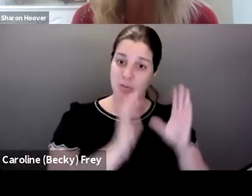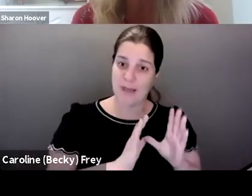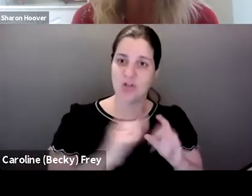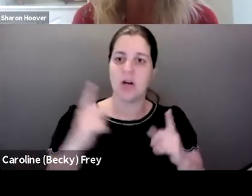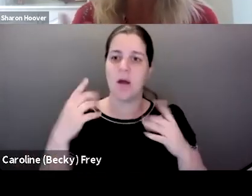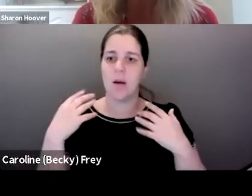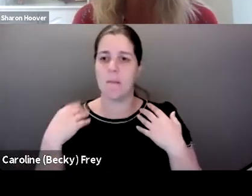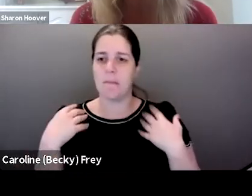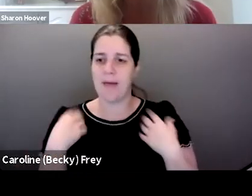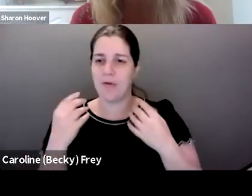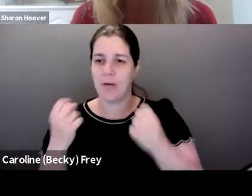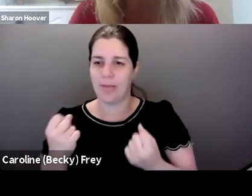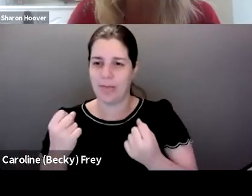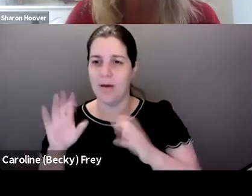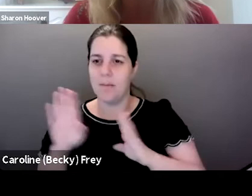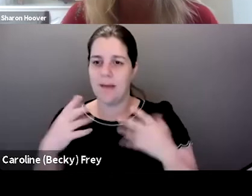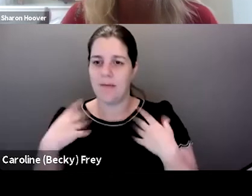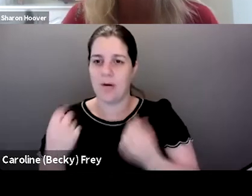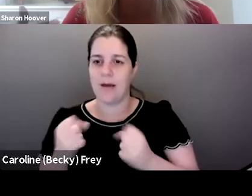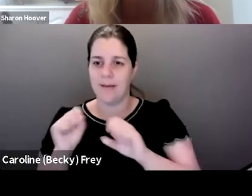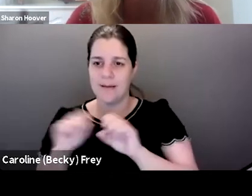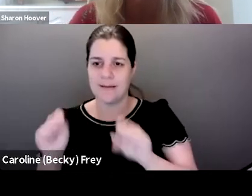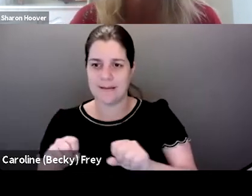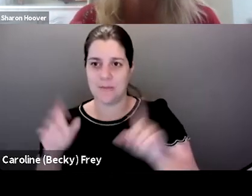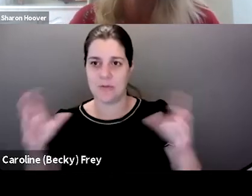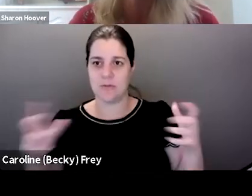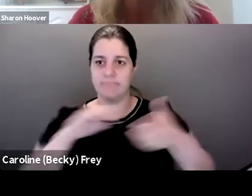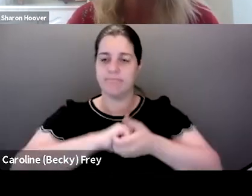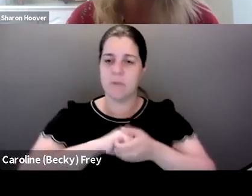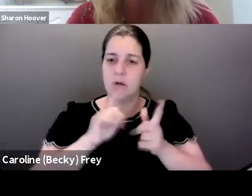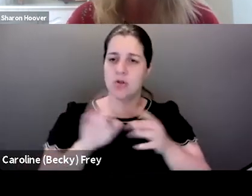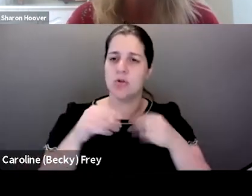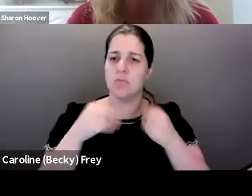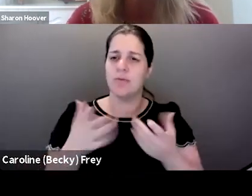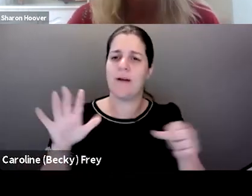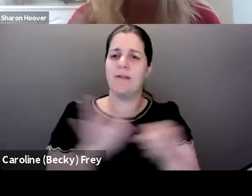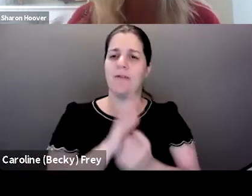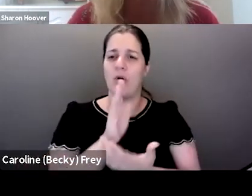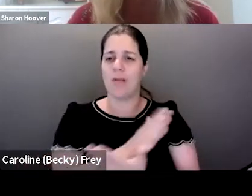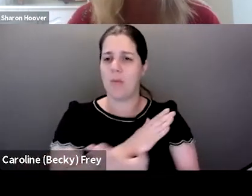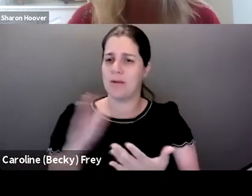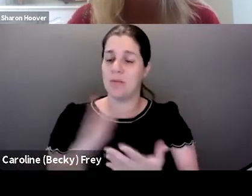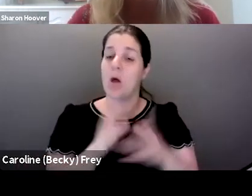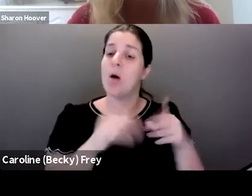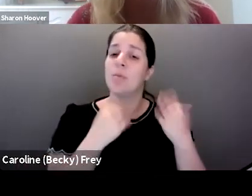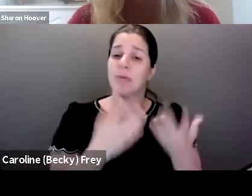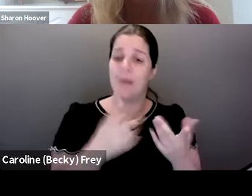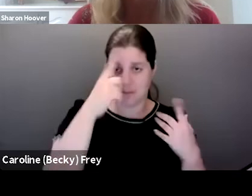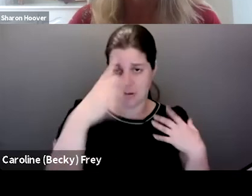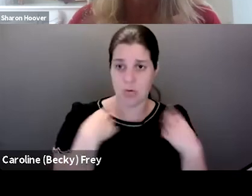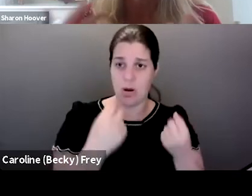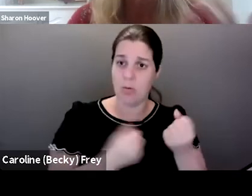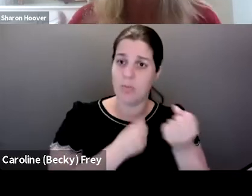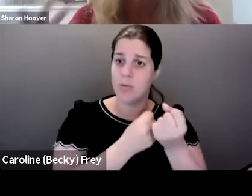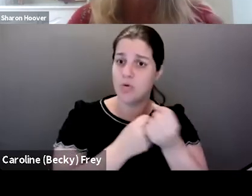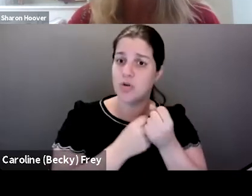sectors to support a full continuum of mental health supports and services, all the way from mental health promotion to treatment. And we